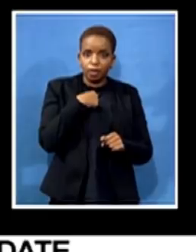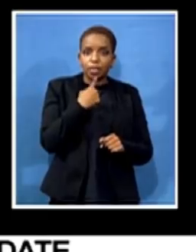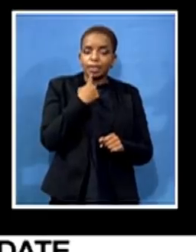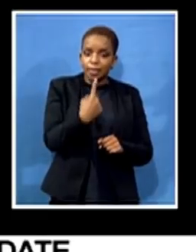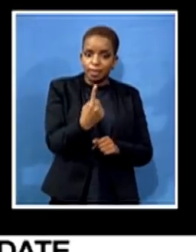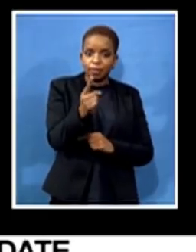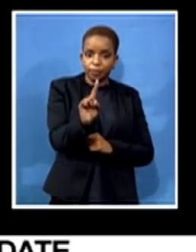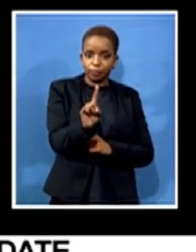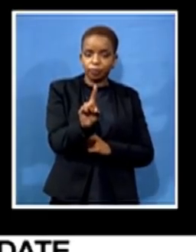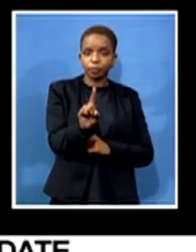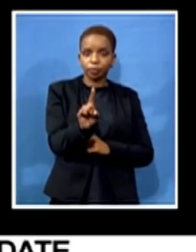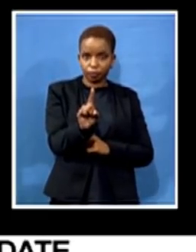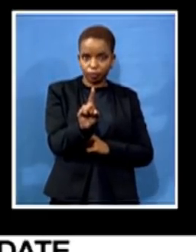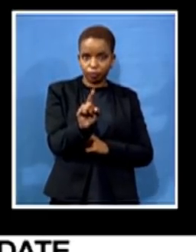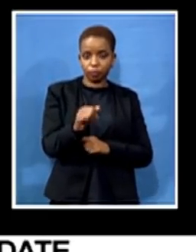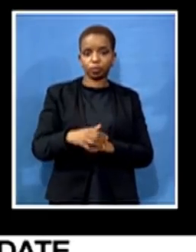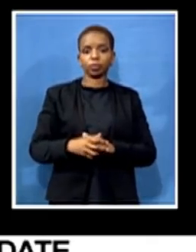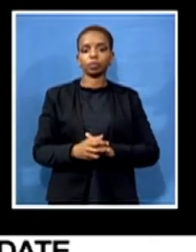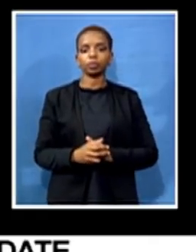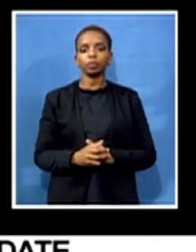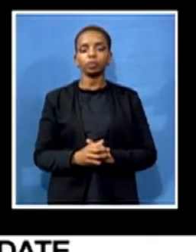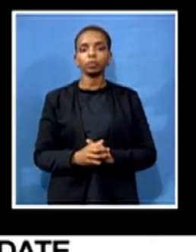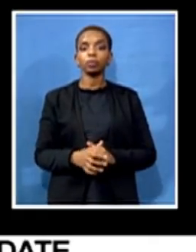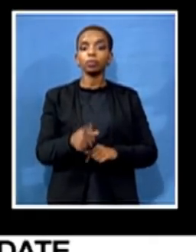COVID-19 is a